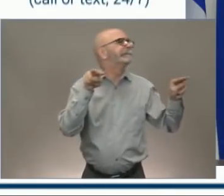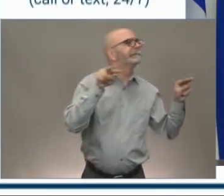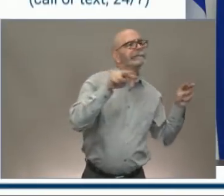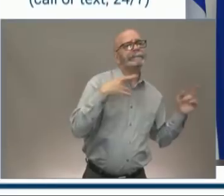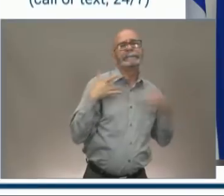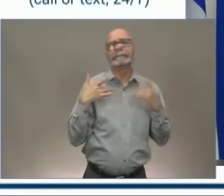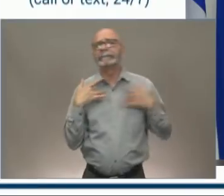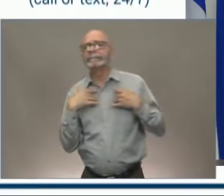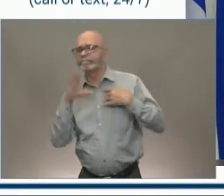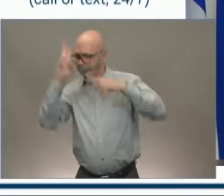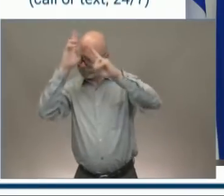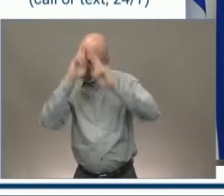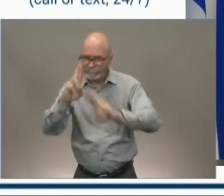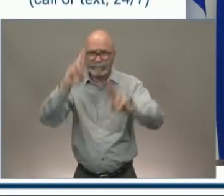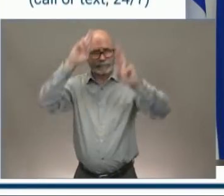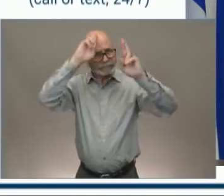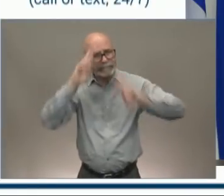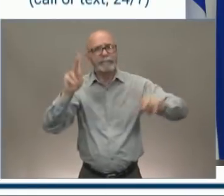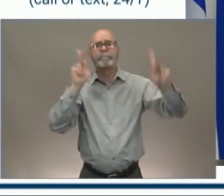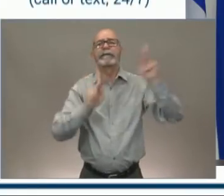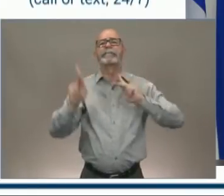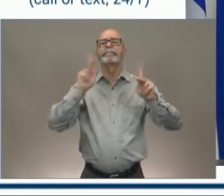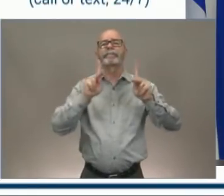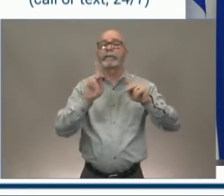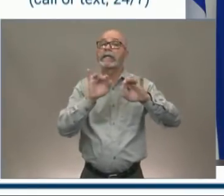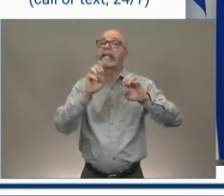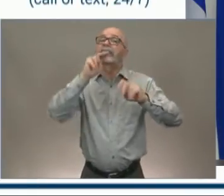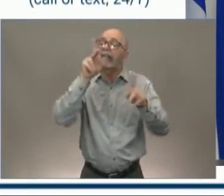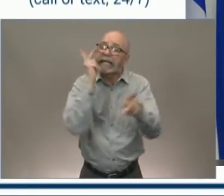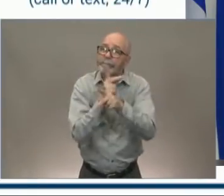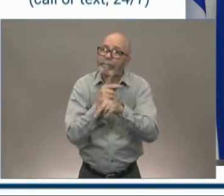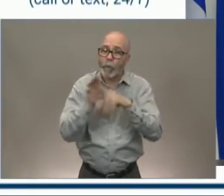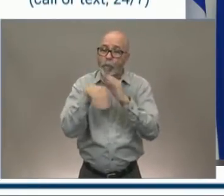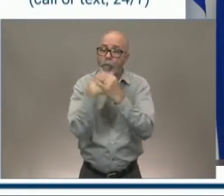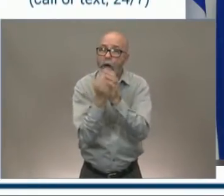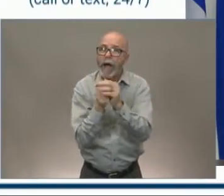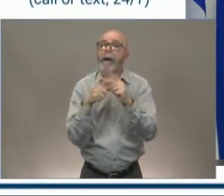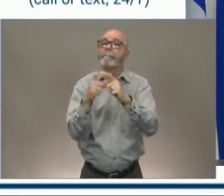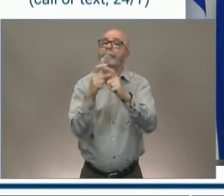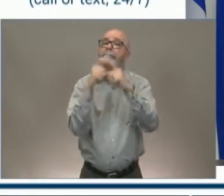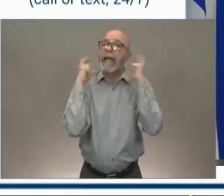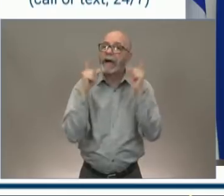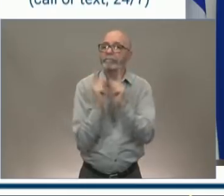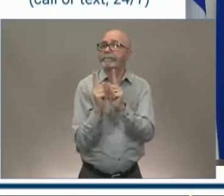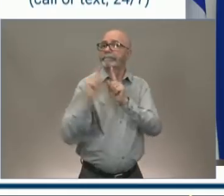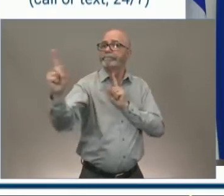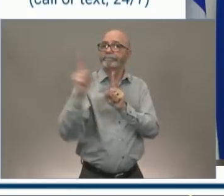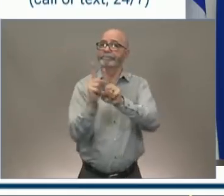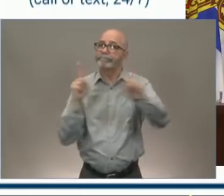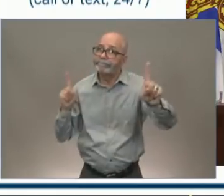respect. And remember, wash your hands, wear a mask, and keep your distance. Thank you.